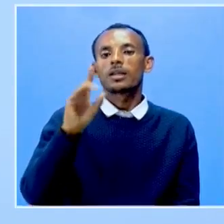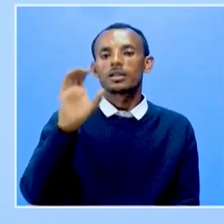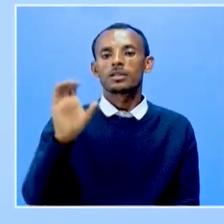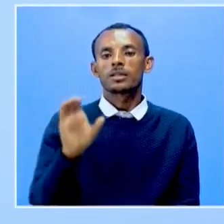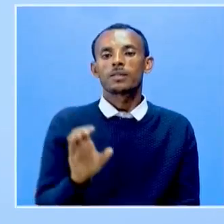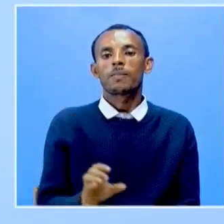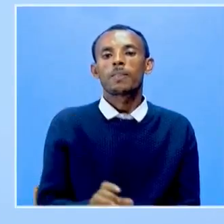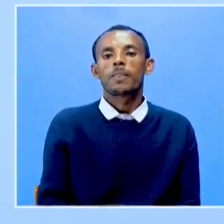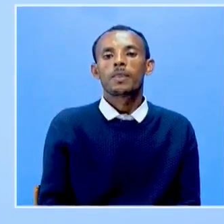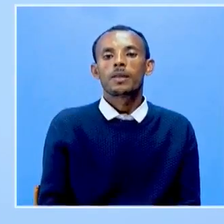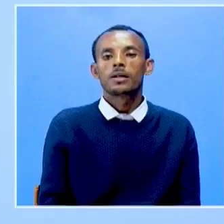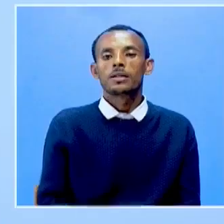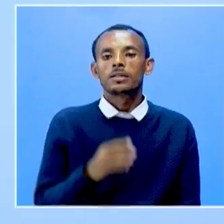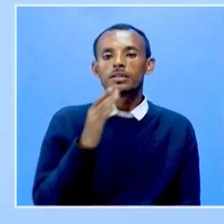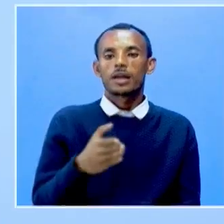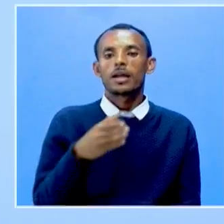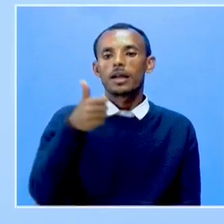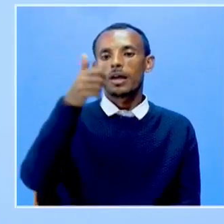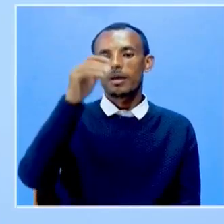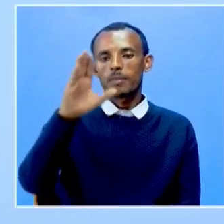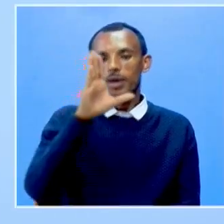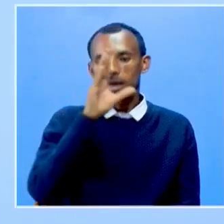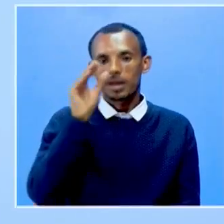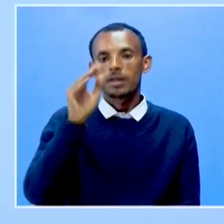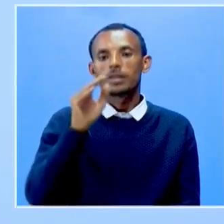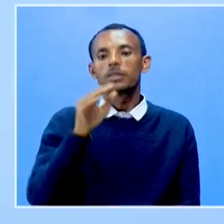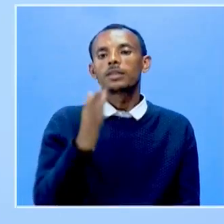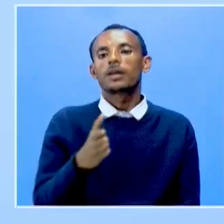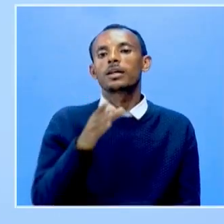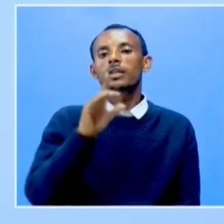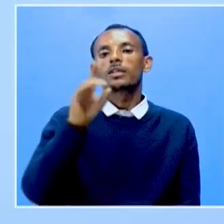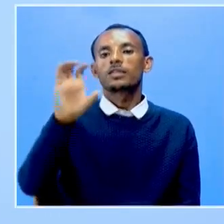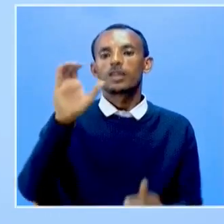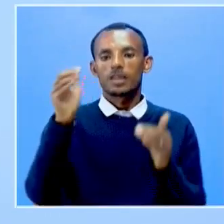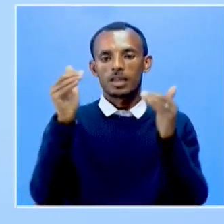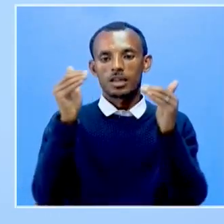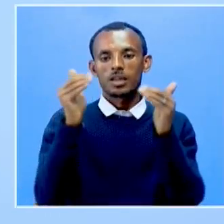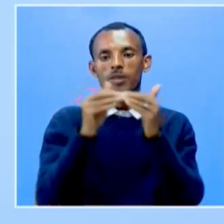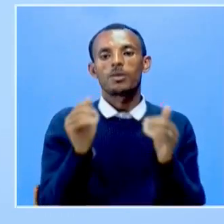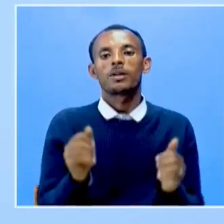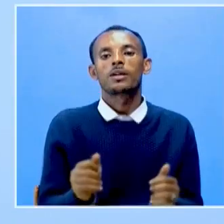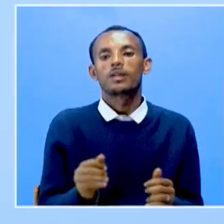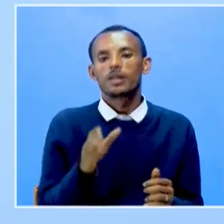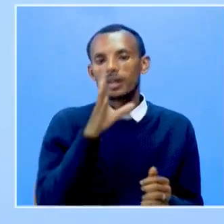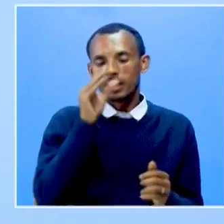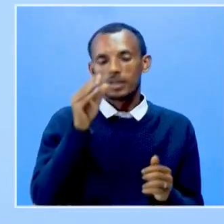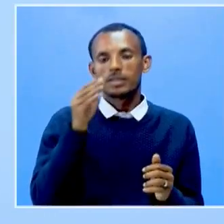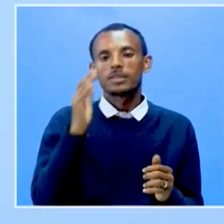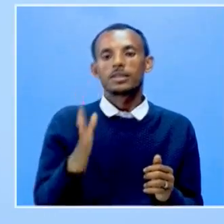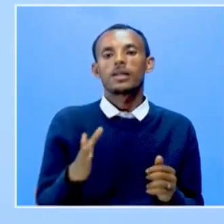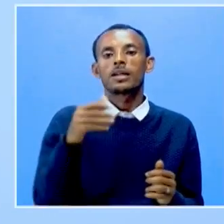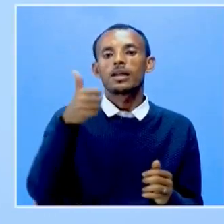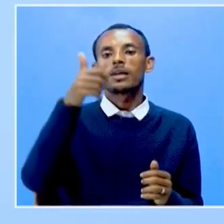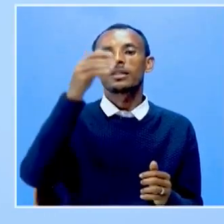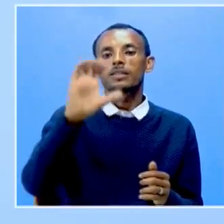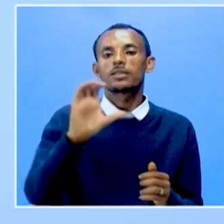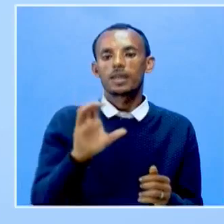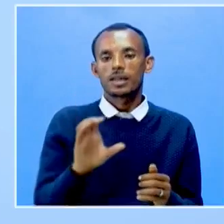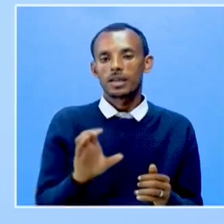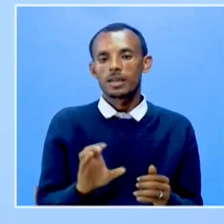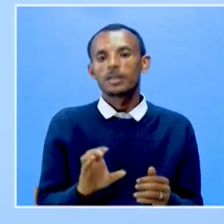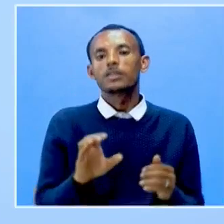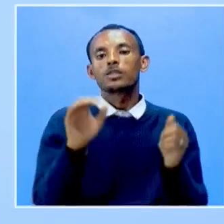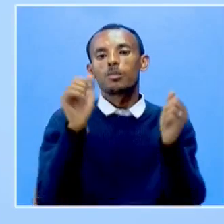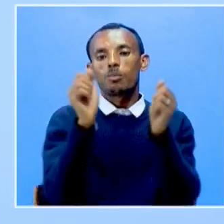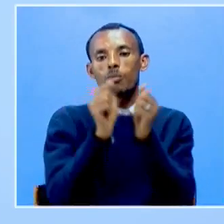and side AC is common for both triangles. So, these